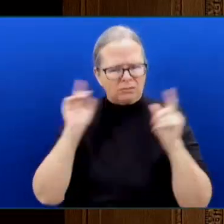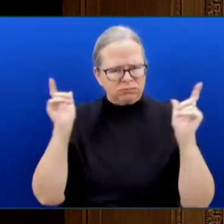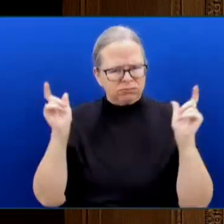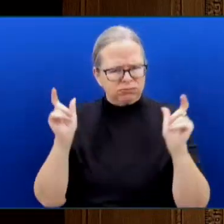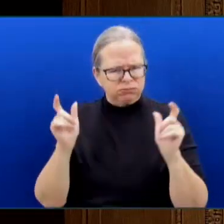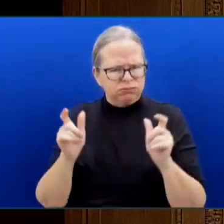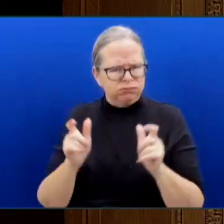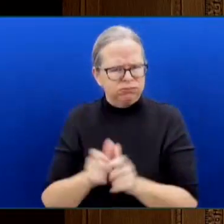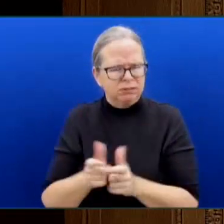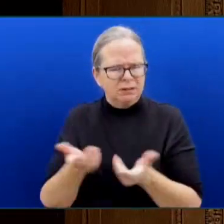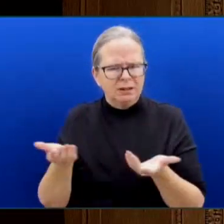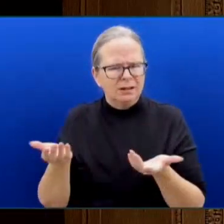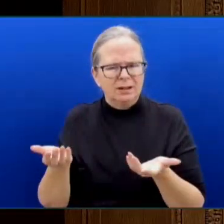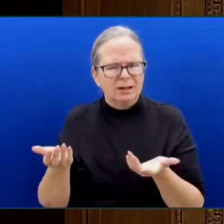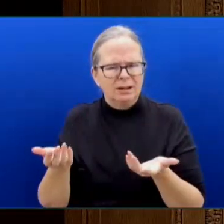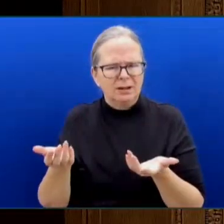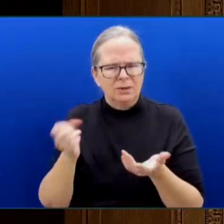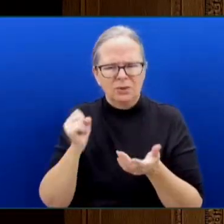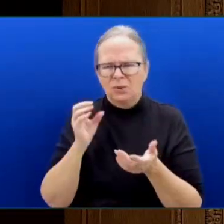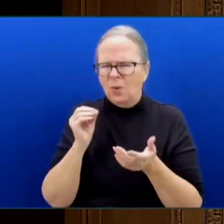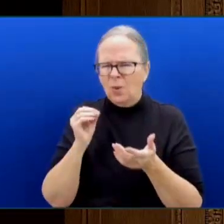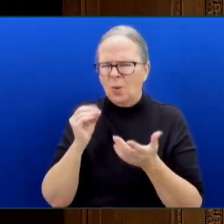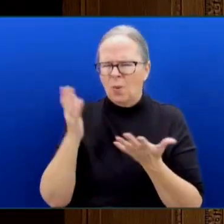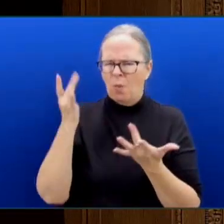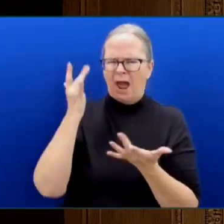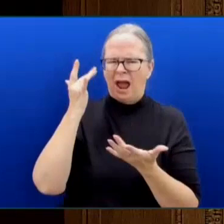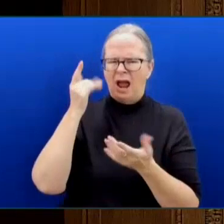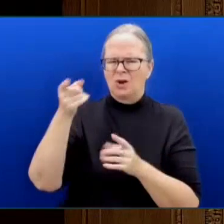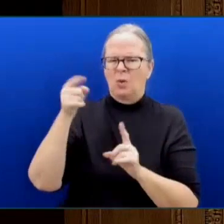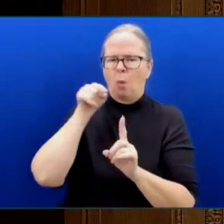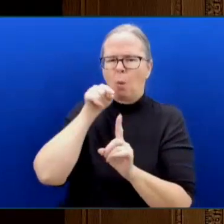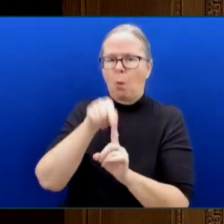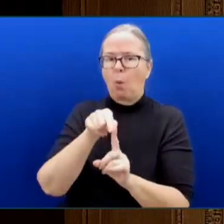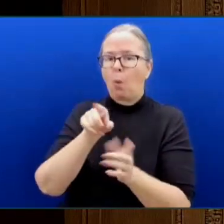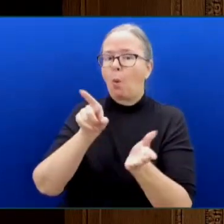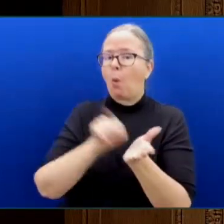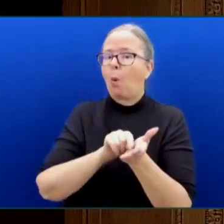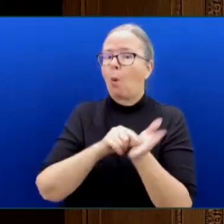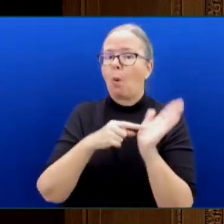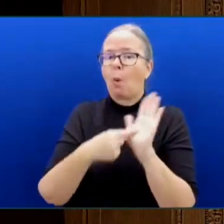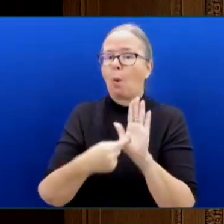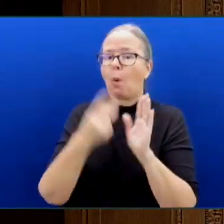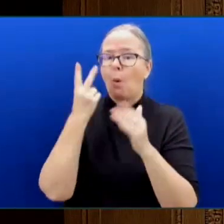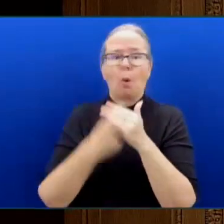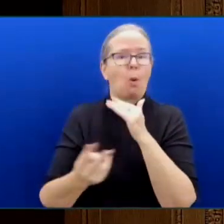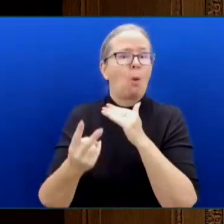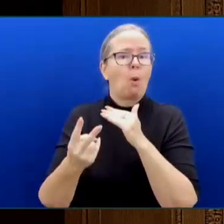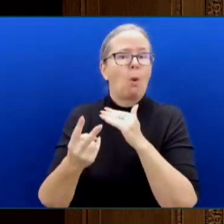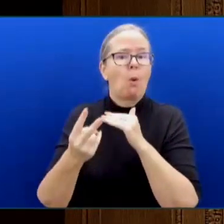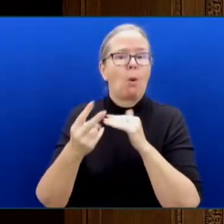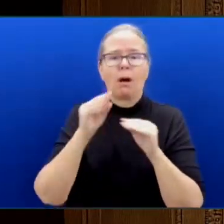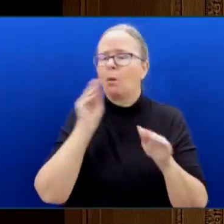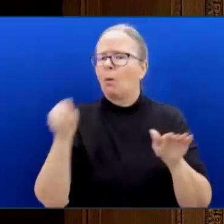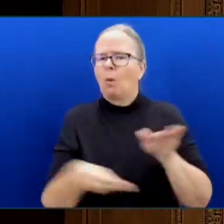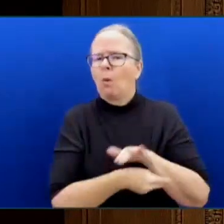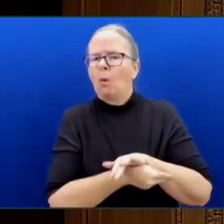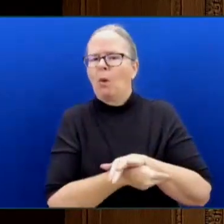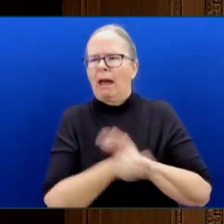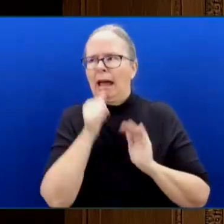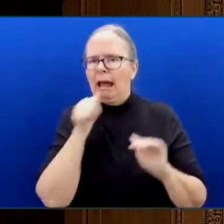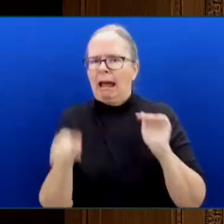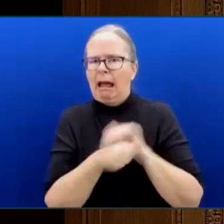hiding the truth about the devastating impact this Cost BC plan will have for families in